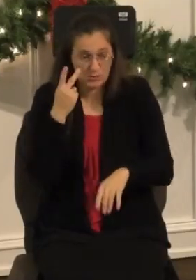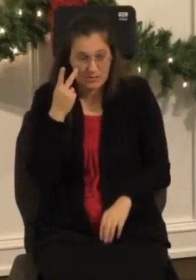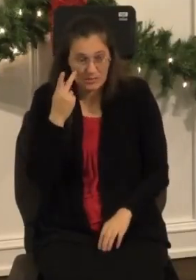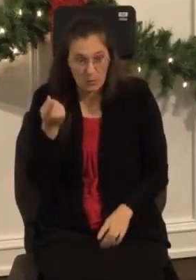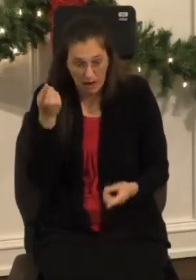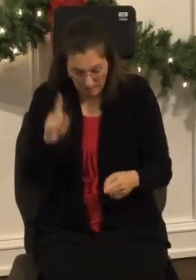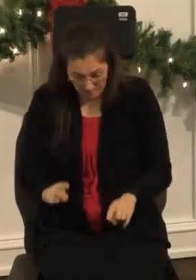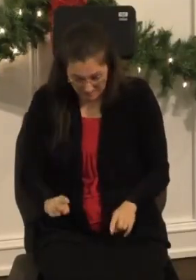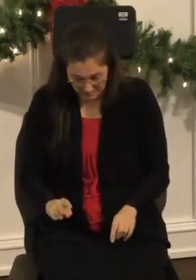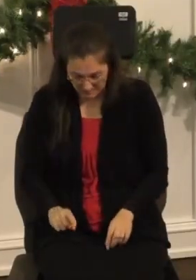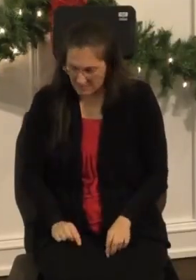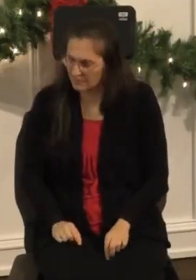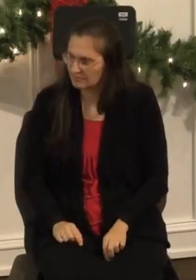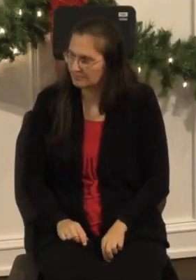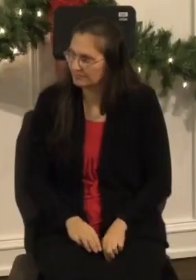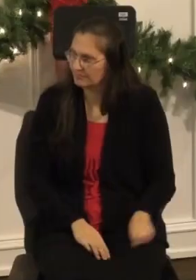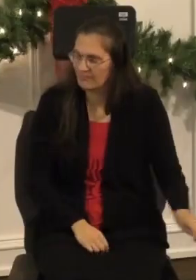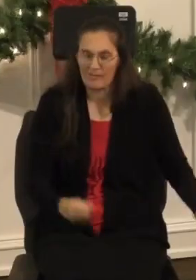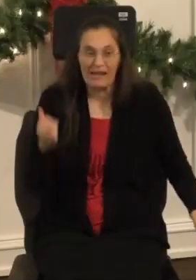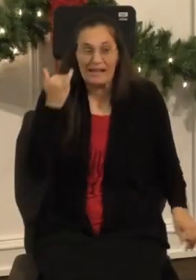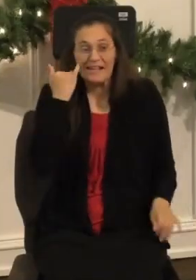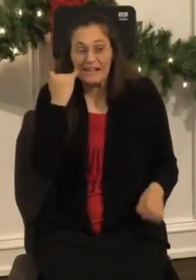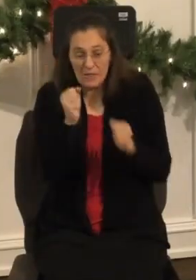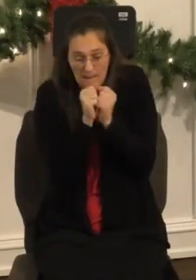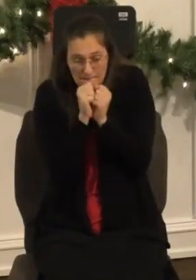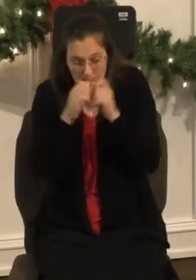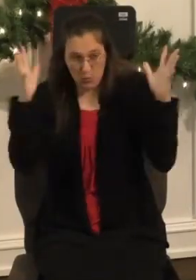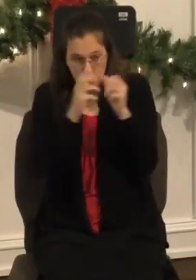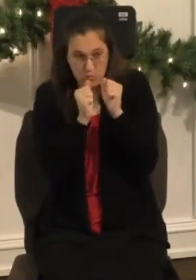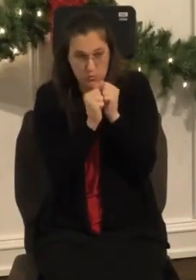See what happens. Now, listen, if this blows up,